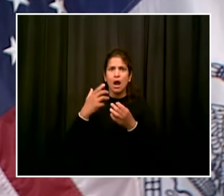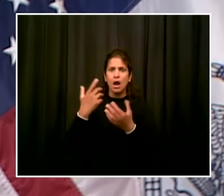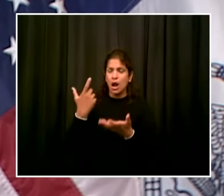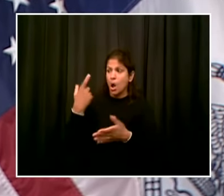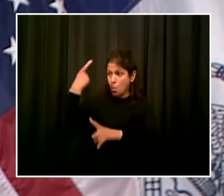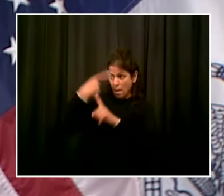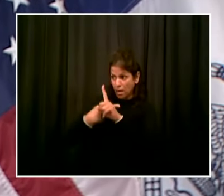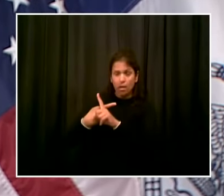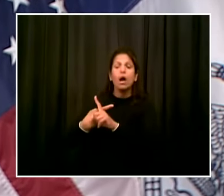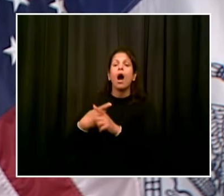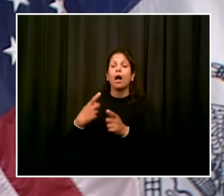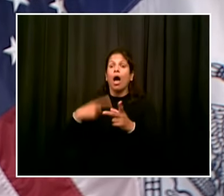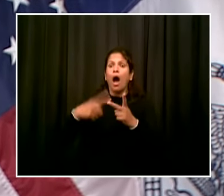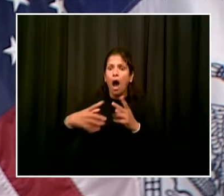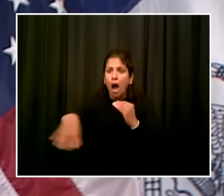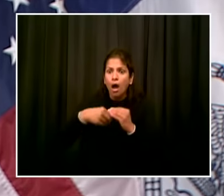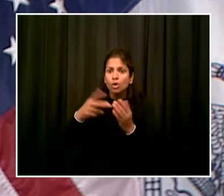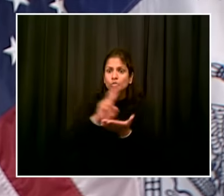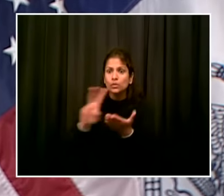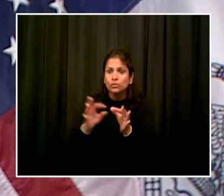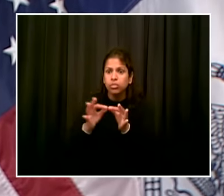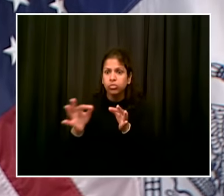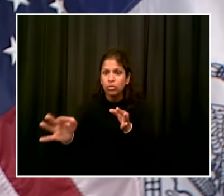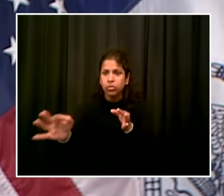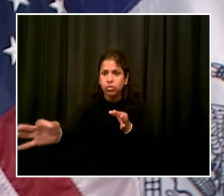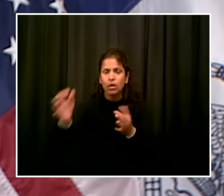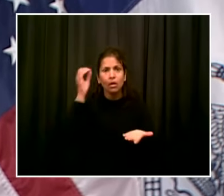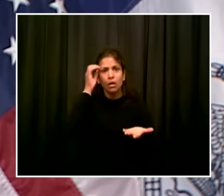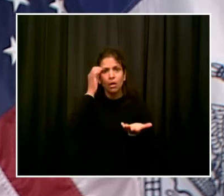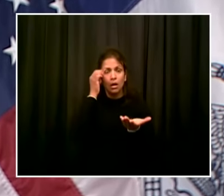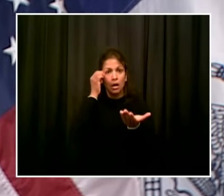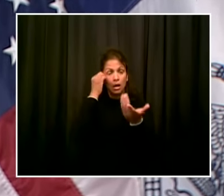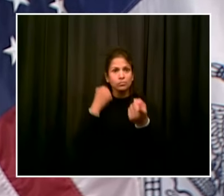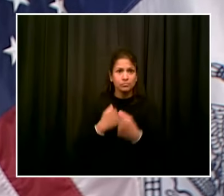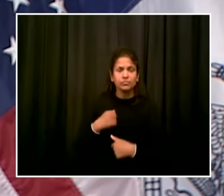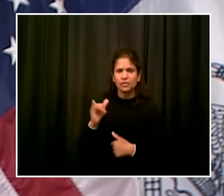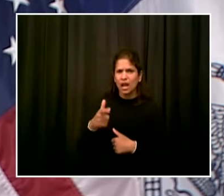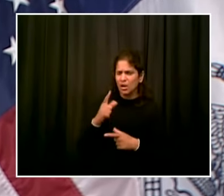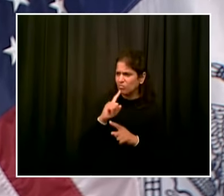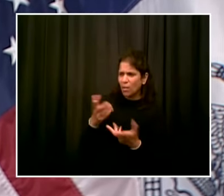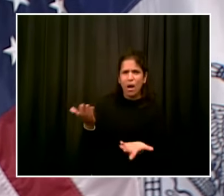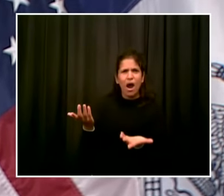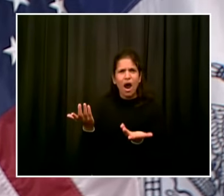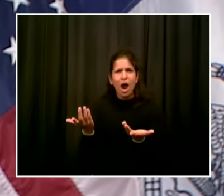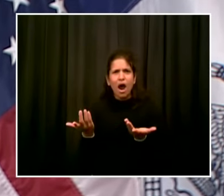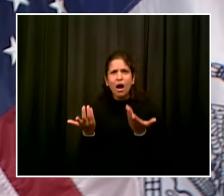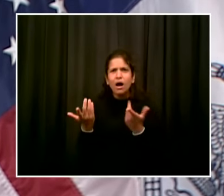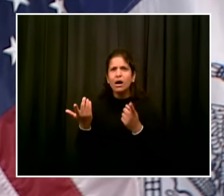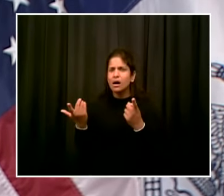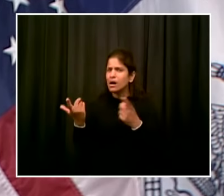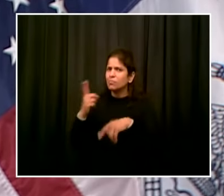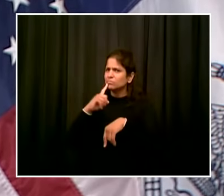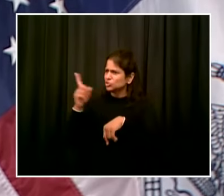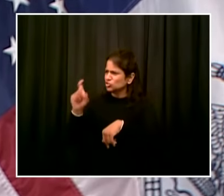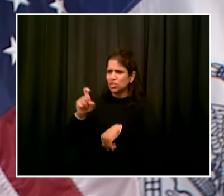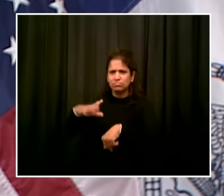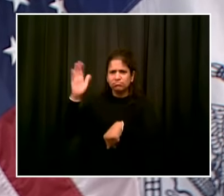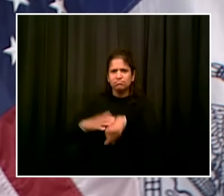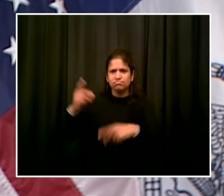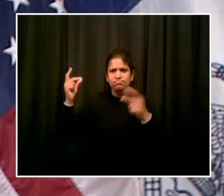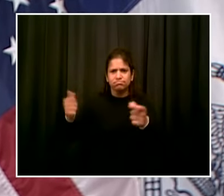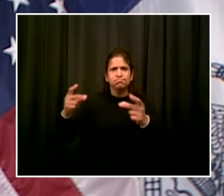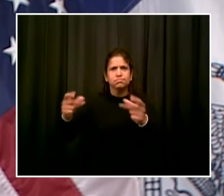investigation was completed in the timeline. Again, I no disrespect to you, I want to make sure NYPD and Attorney General's office are communicating,